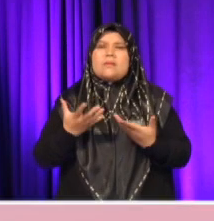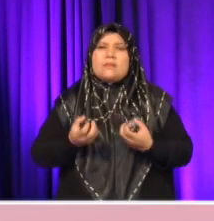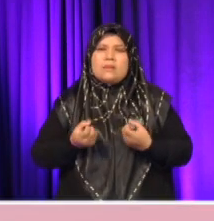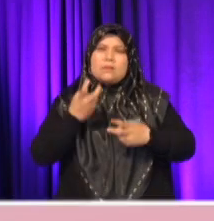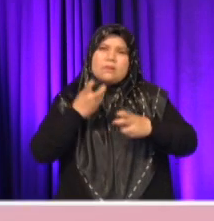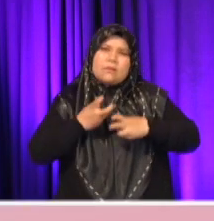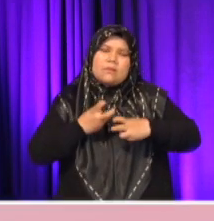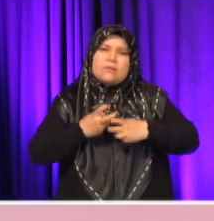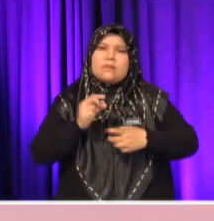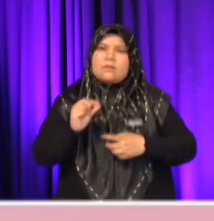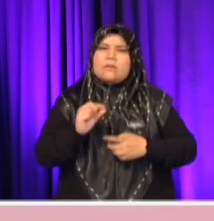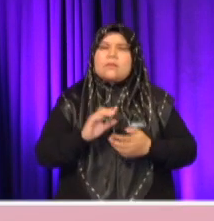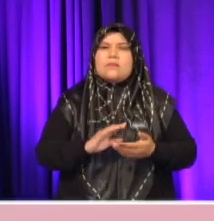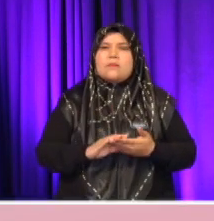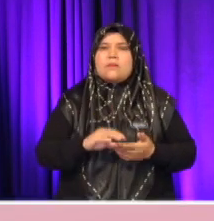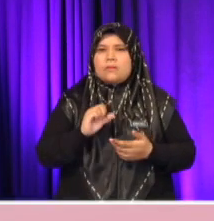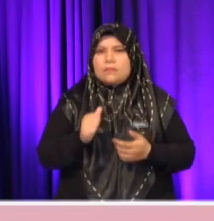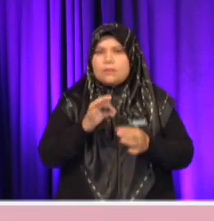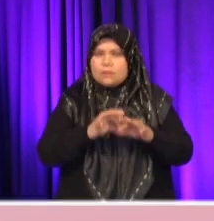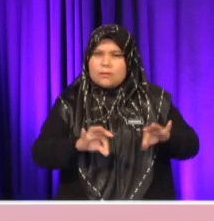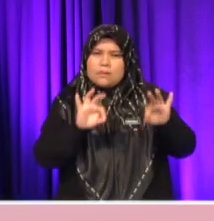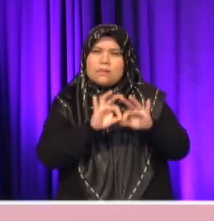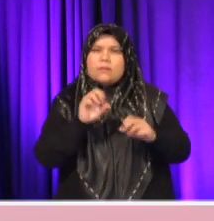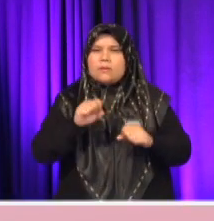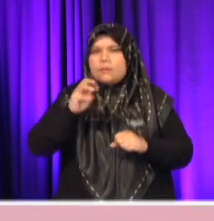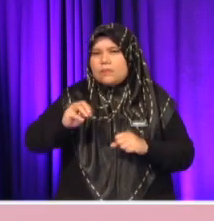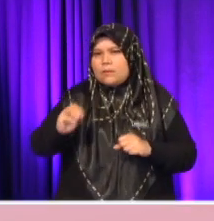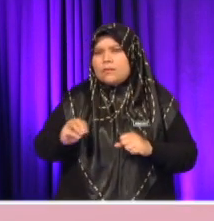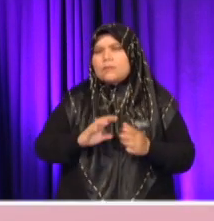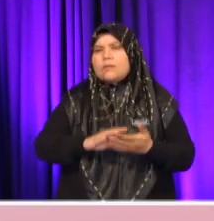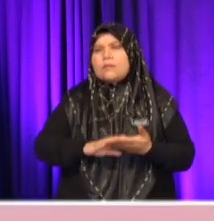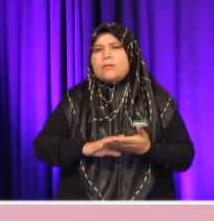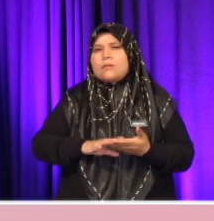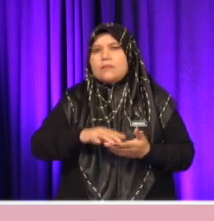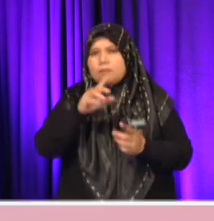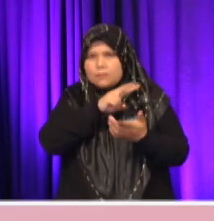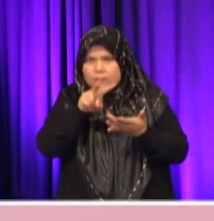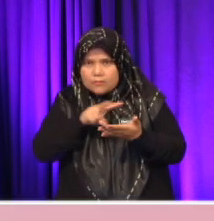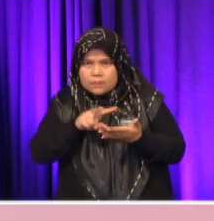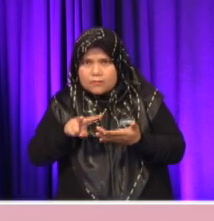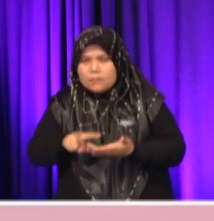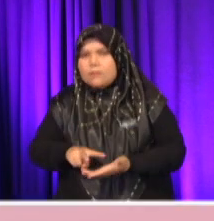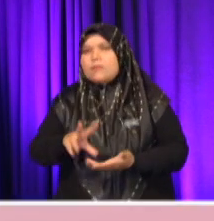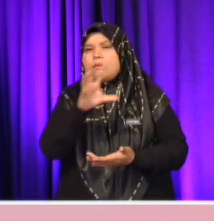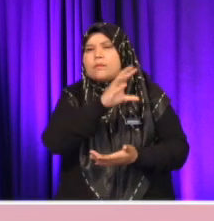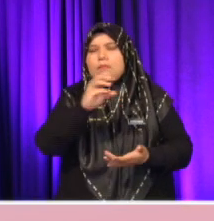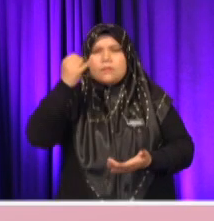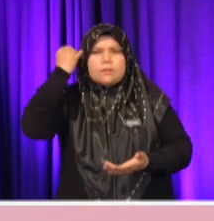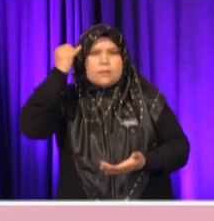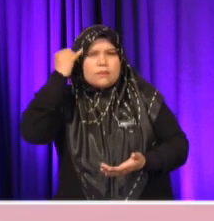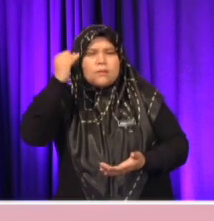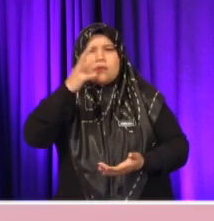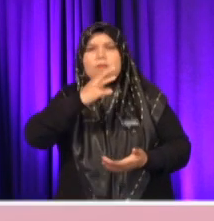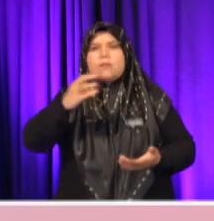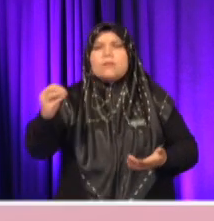think. So what's important here is for the candidates to read and understand the information. Only that